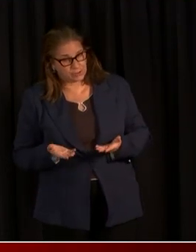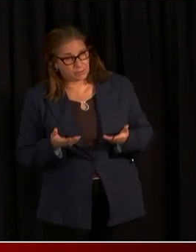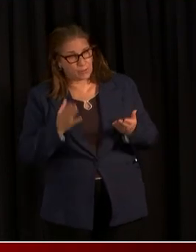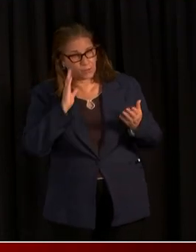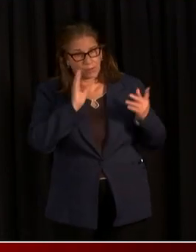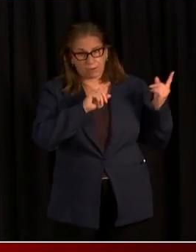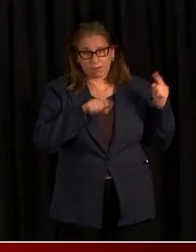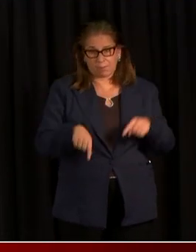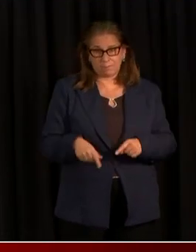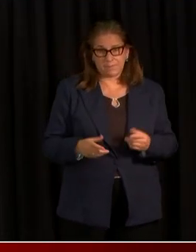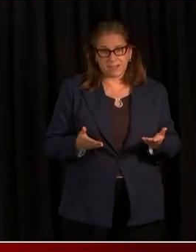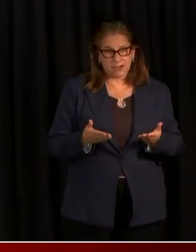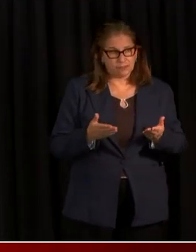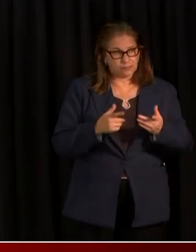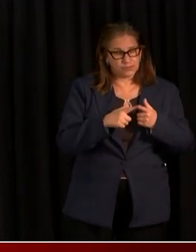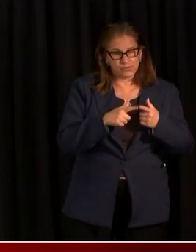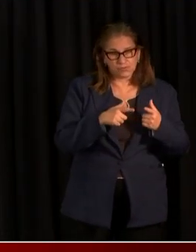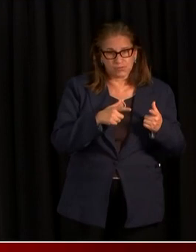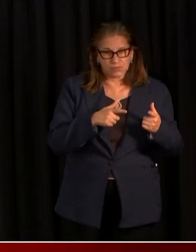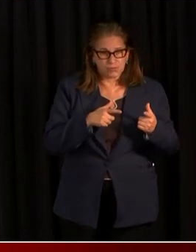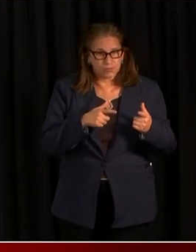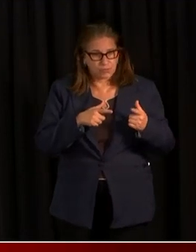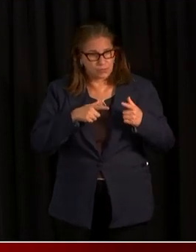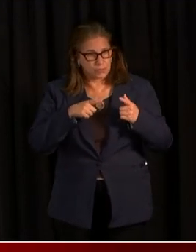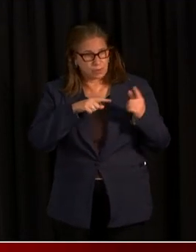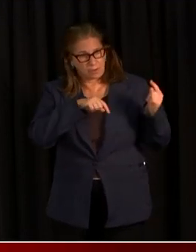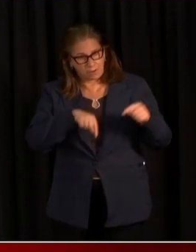are you prepared to do if those